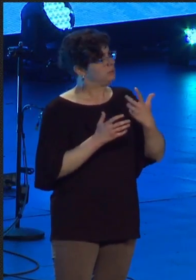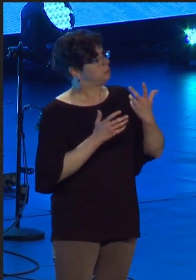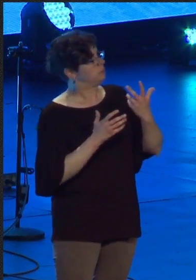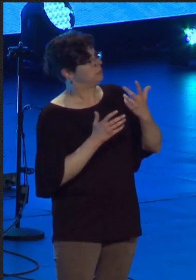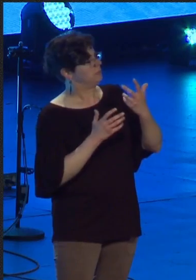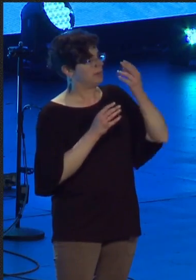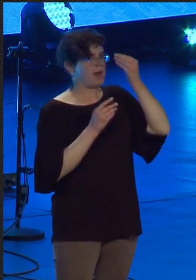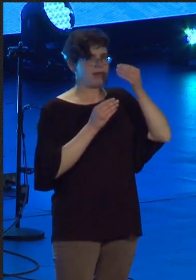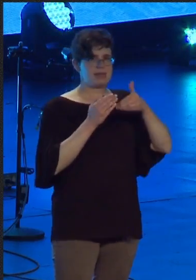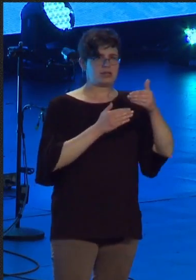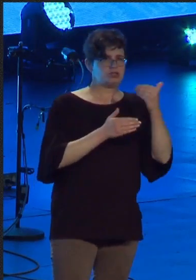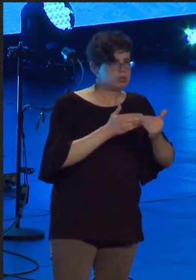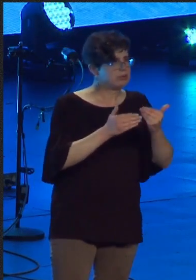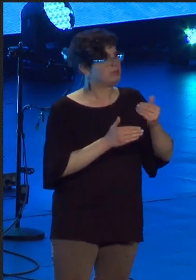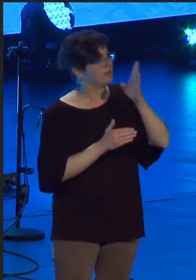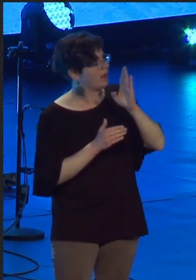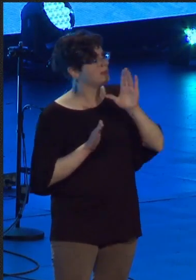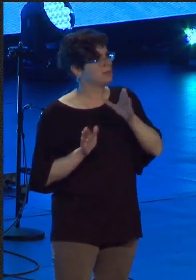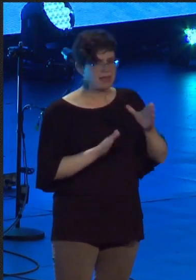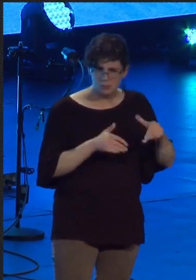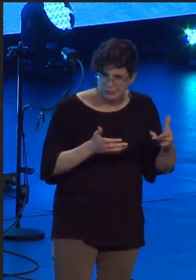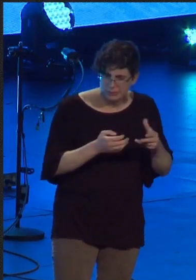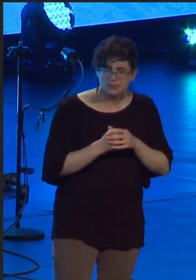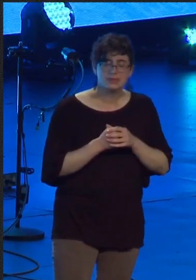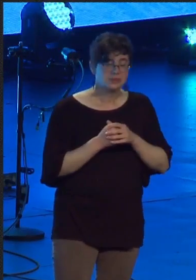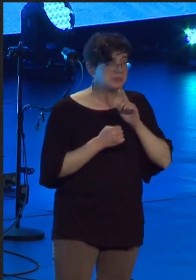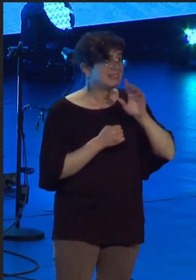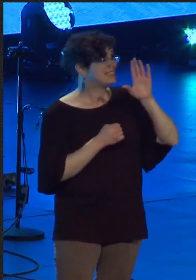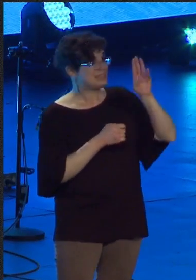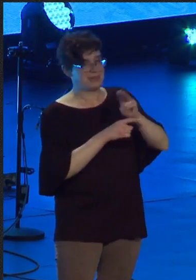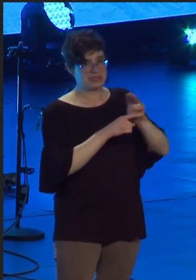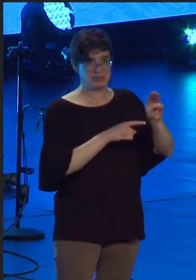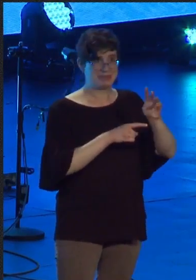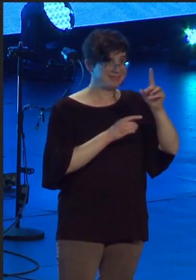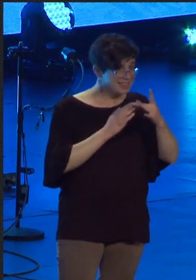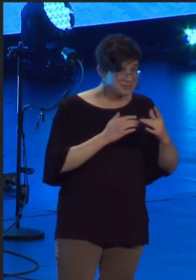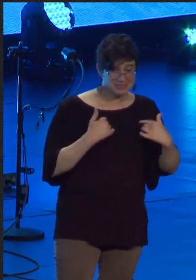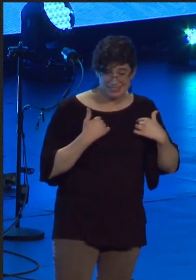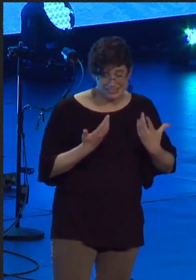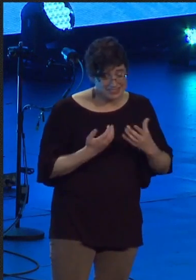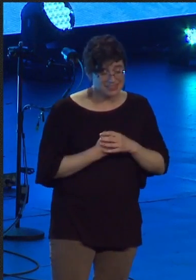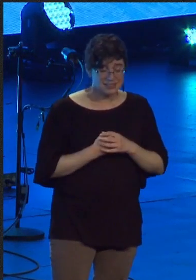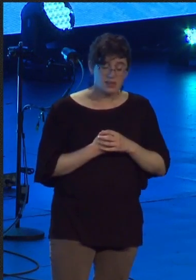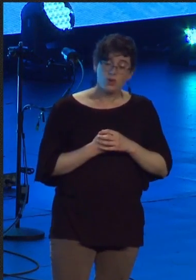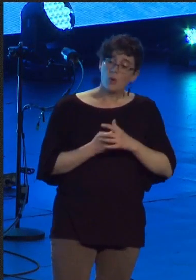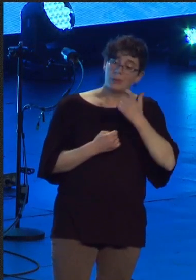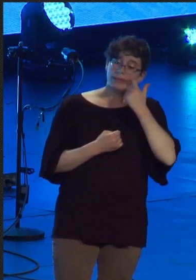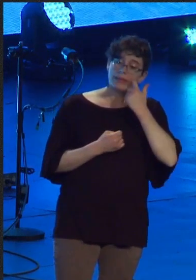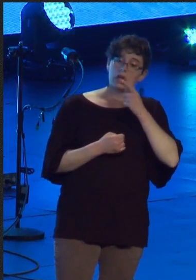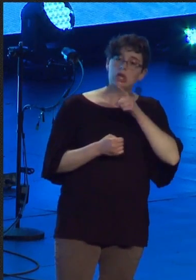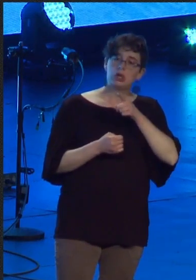this next generation? But it's God's ministry. It's his yoke. So you've been in recent